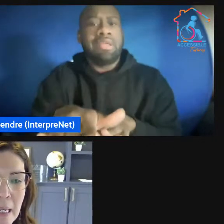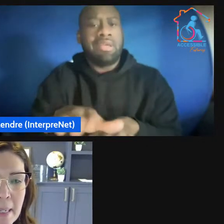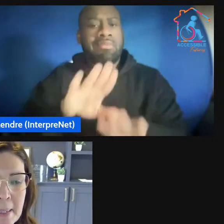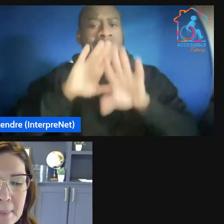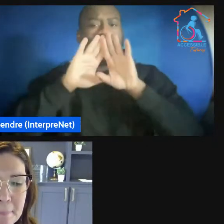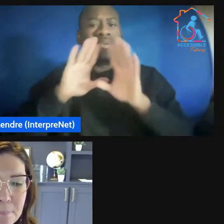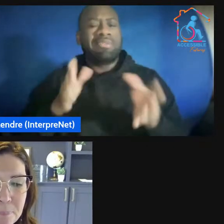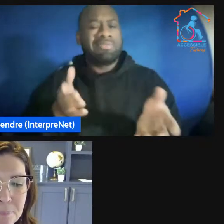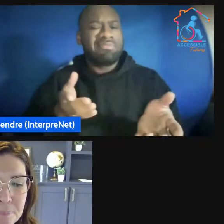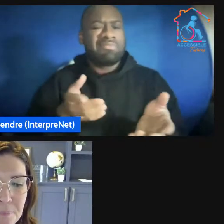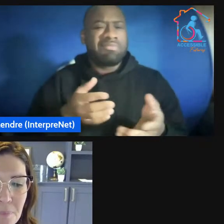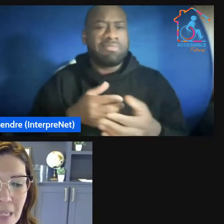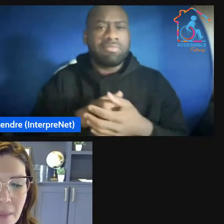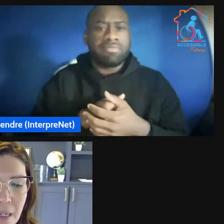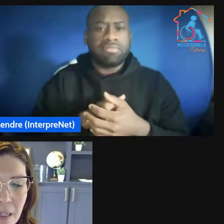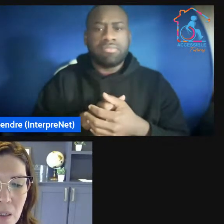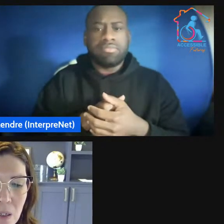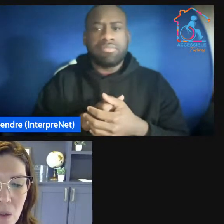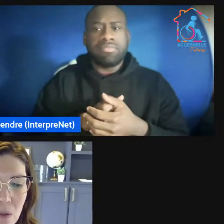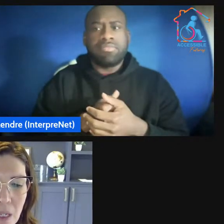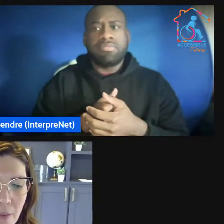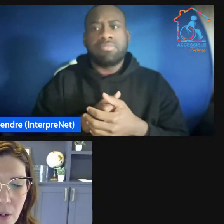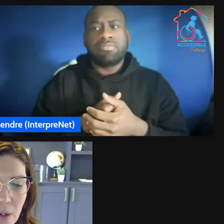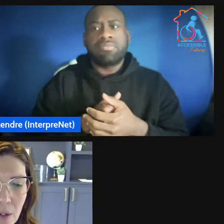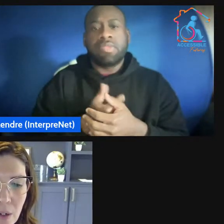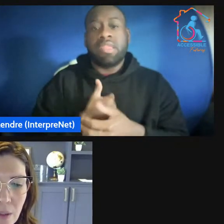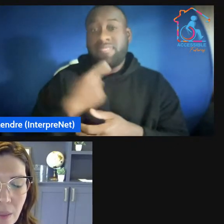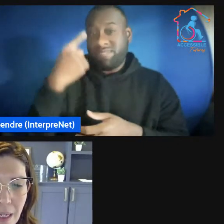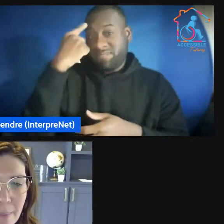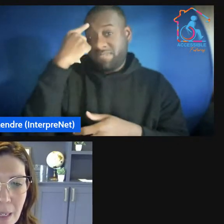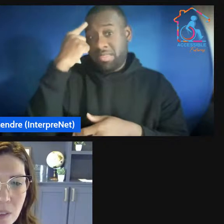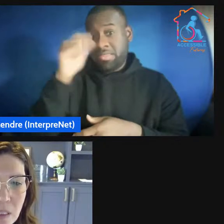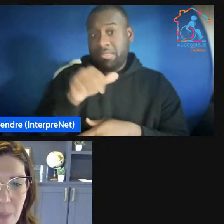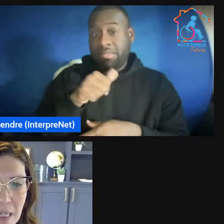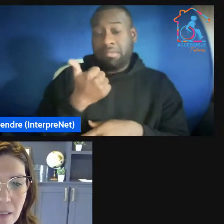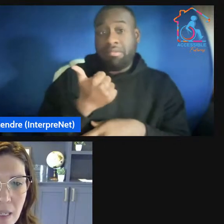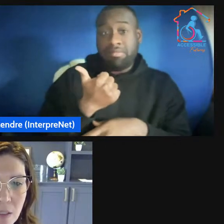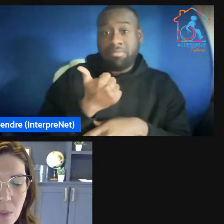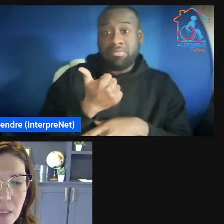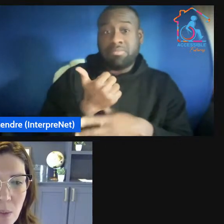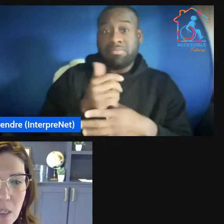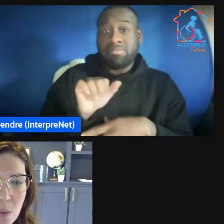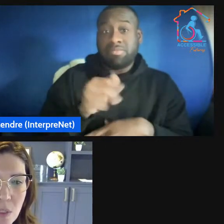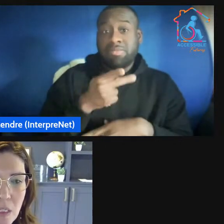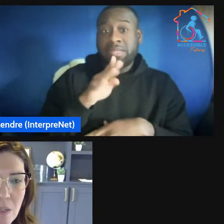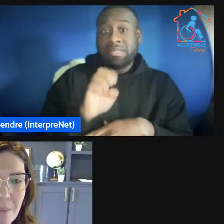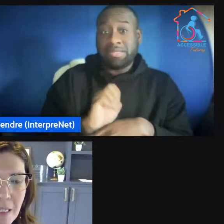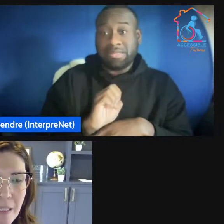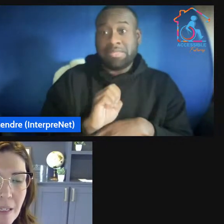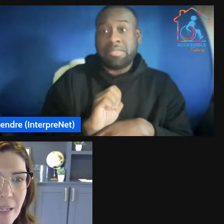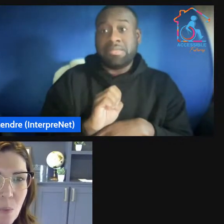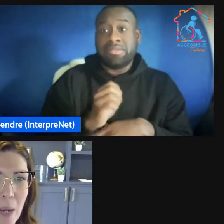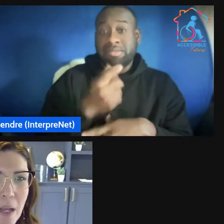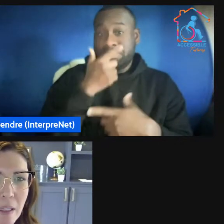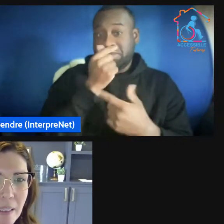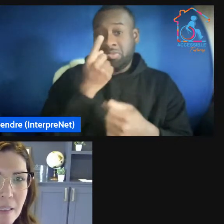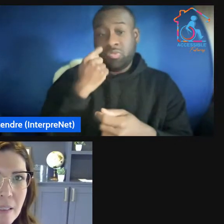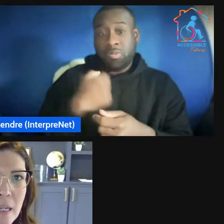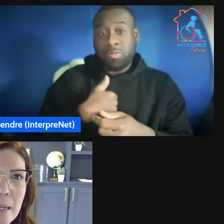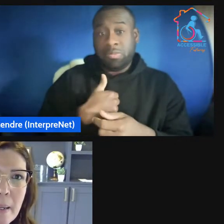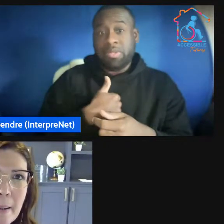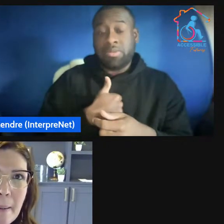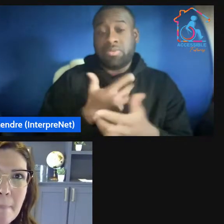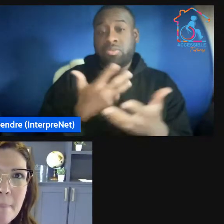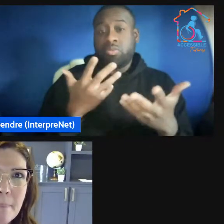can. I think the other thing about space that's always so interesting to me as well